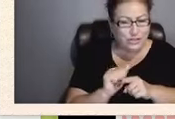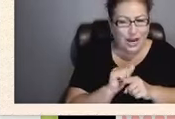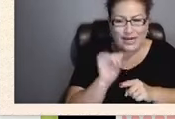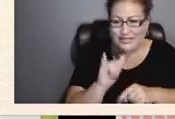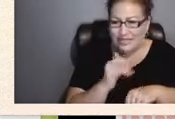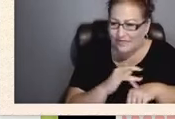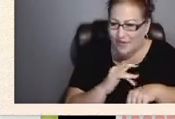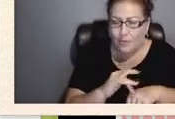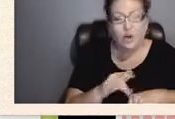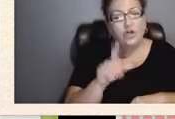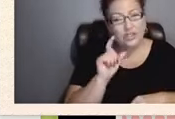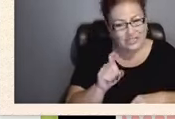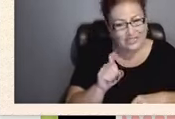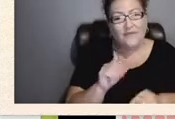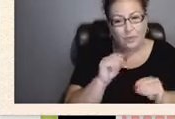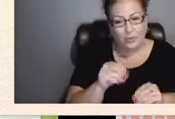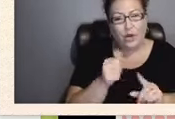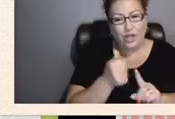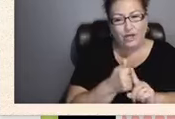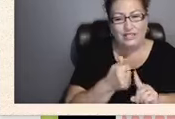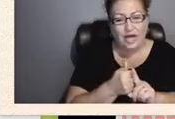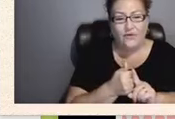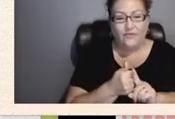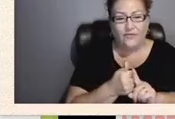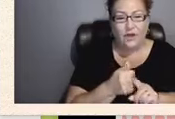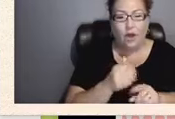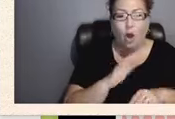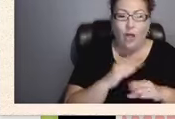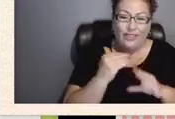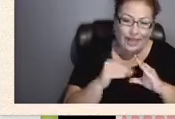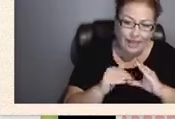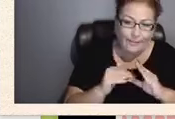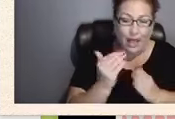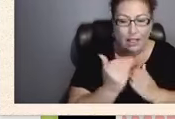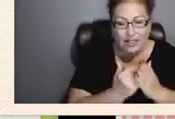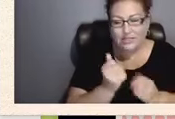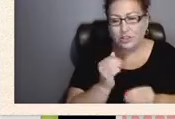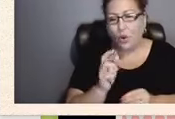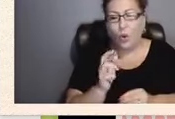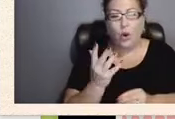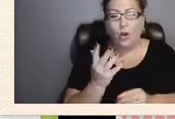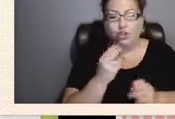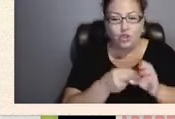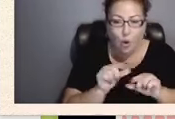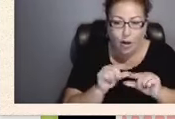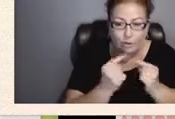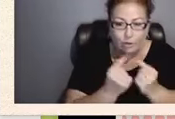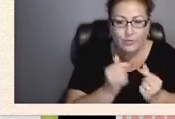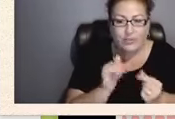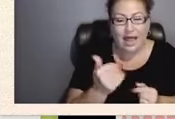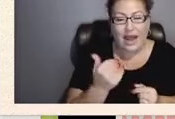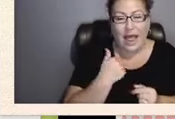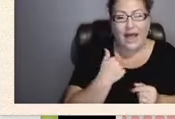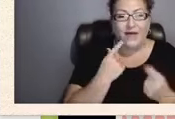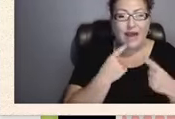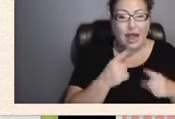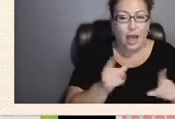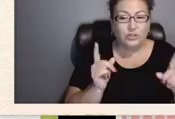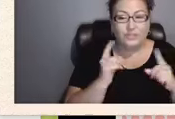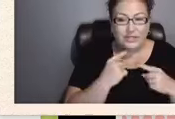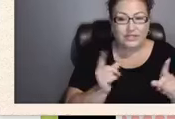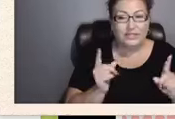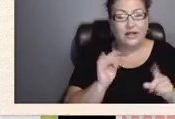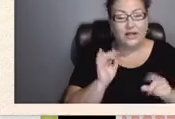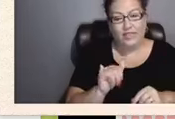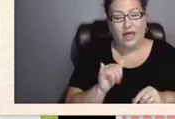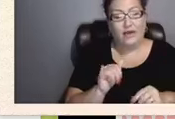put yourself on email listservs, join groups that have announcements. A lot of